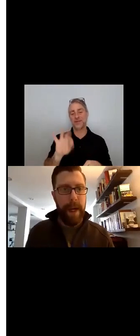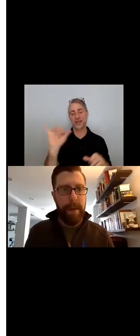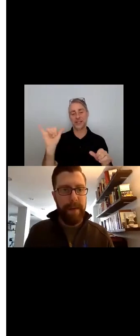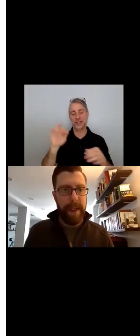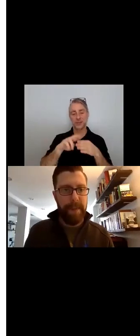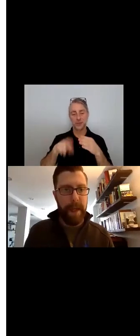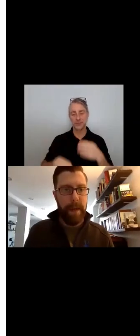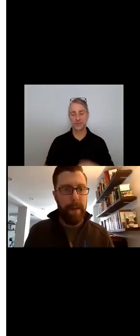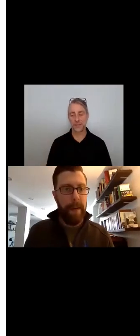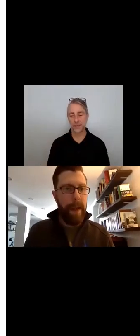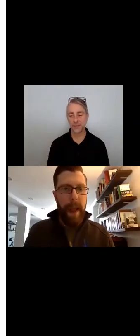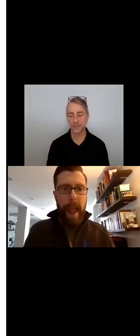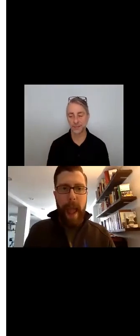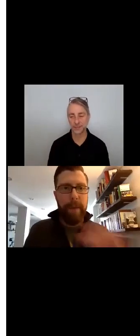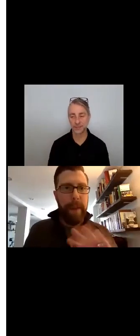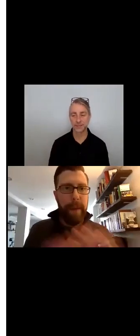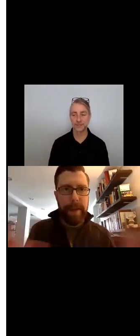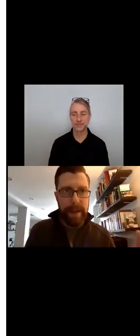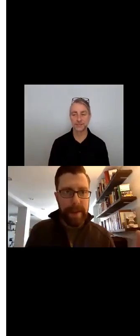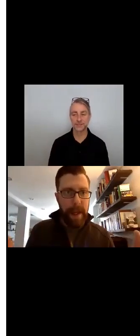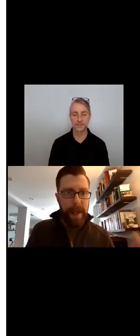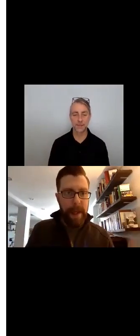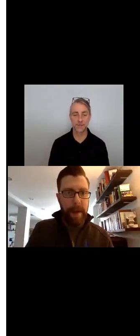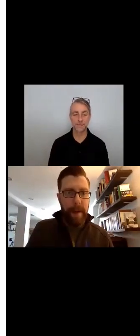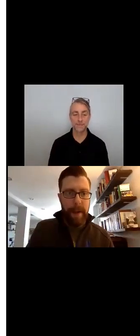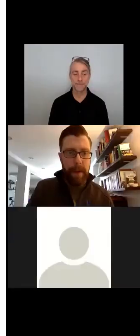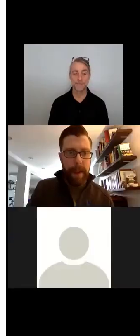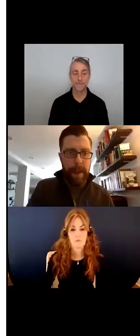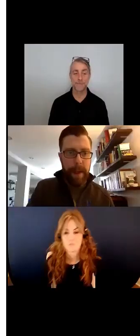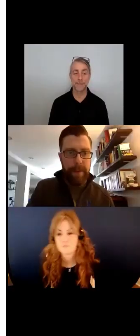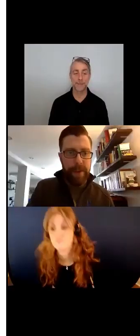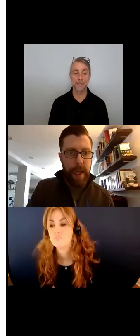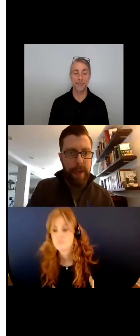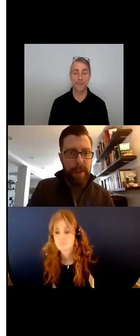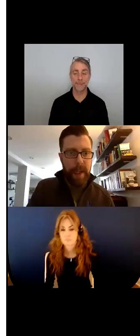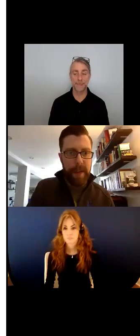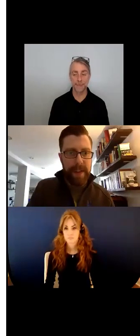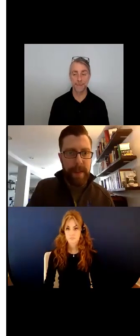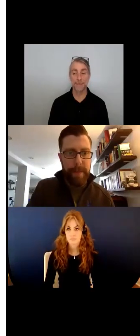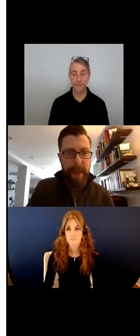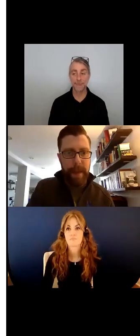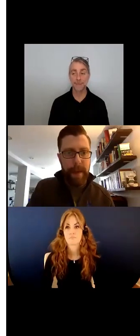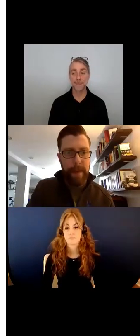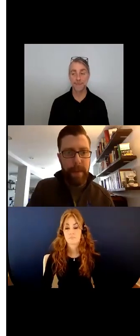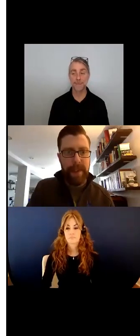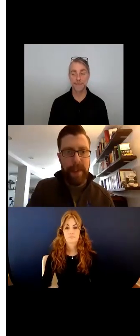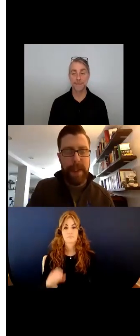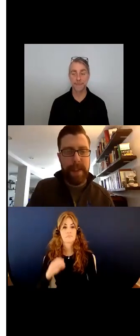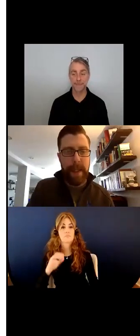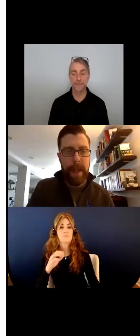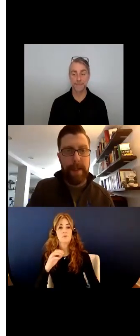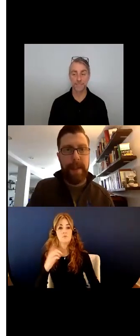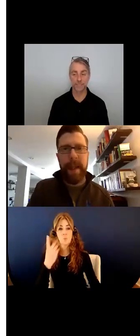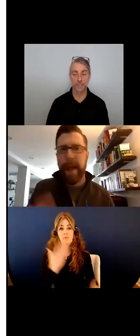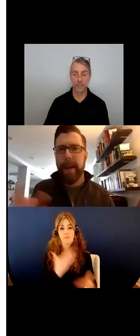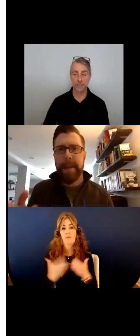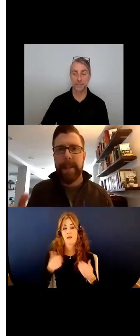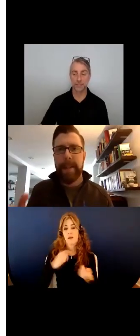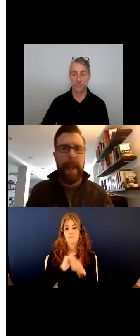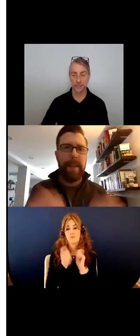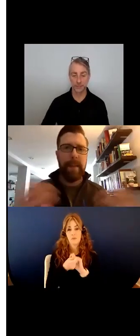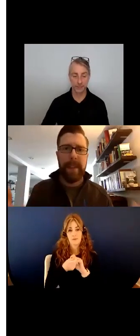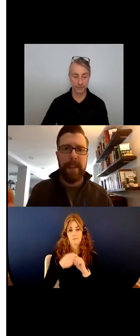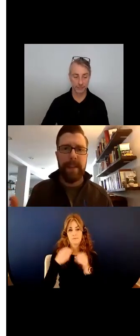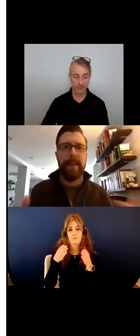a random effects model, everything is the same here. The only thing I've changed here is the method, which is DL in